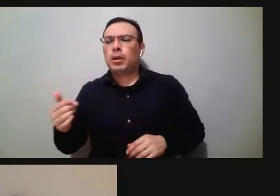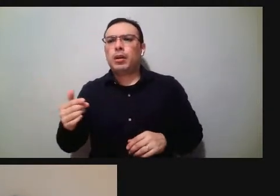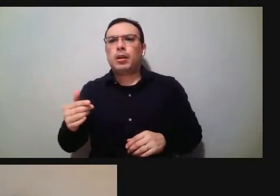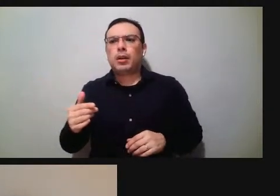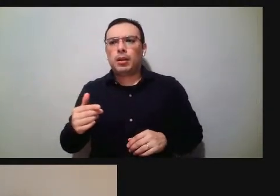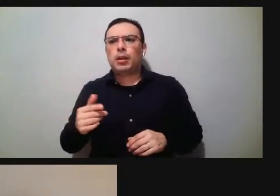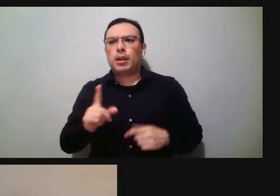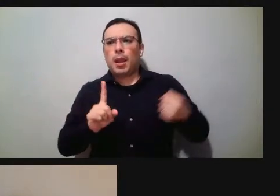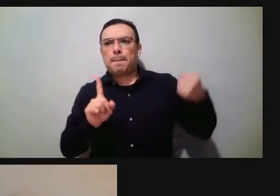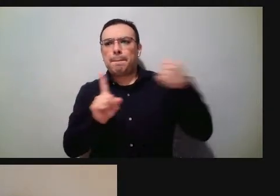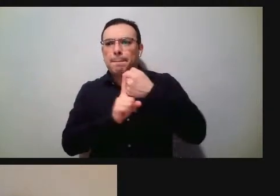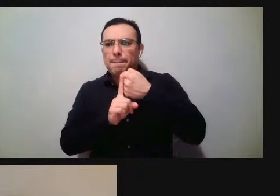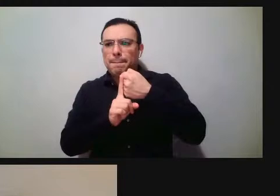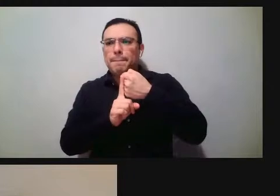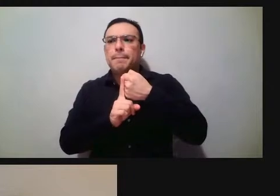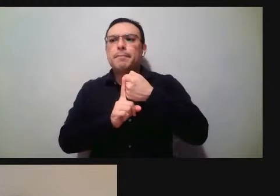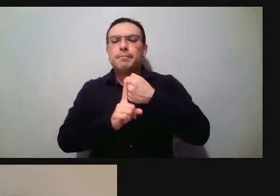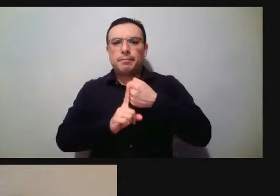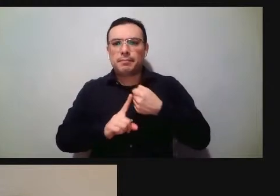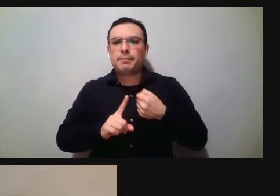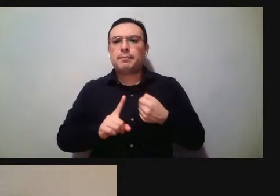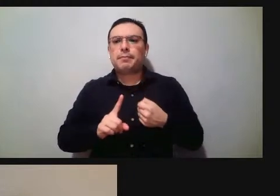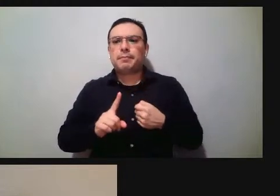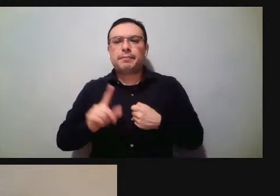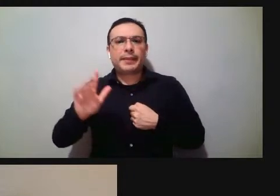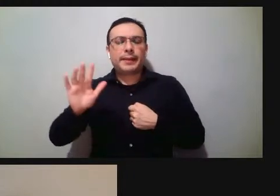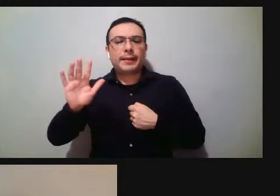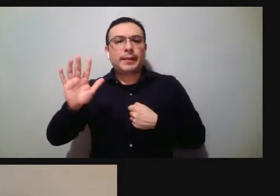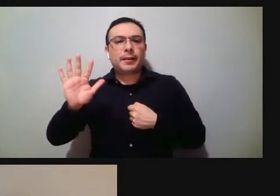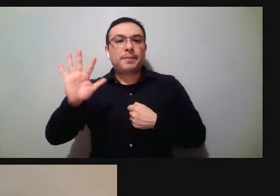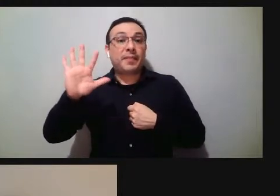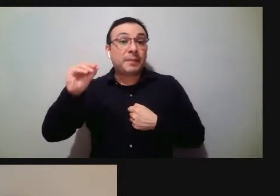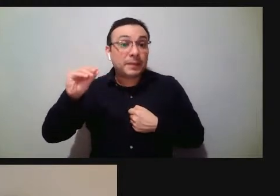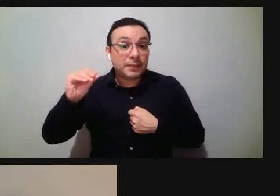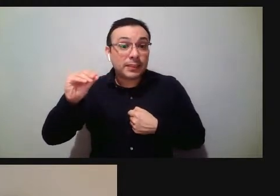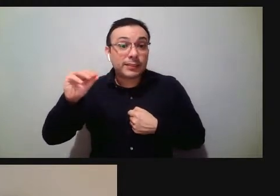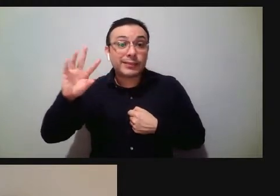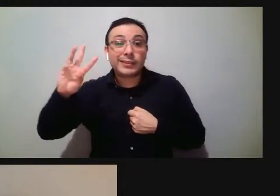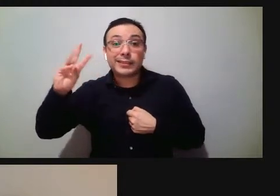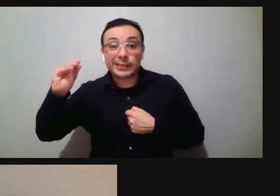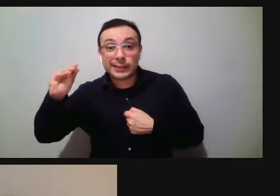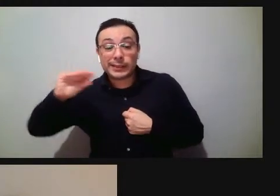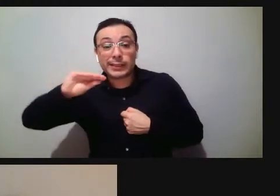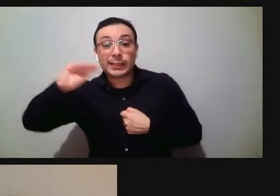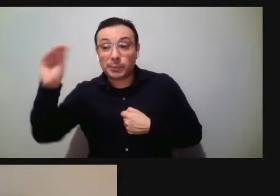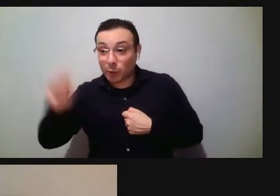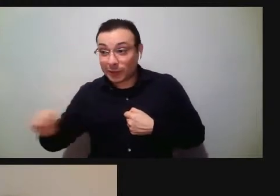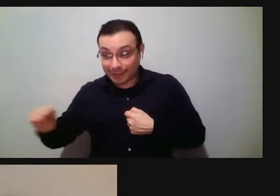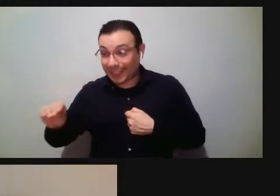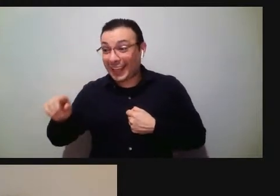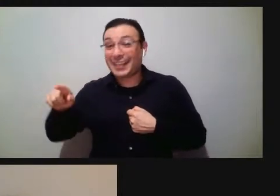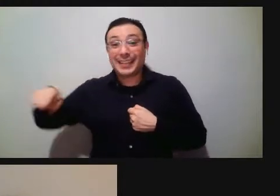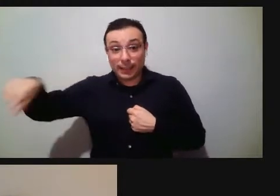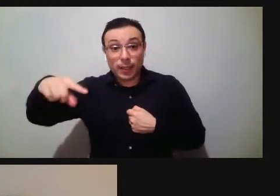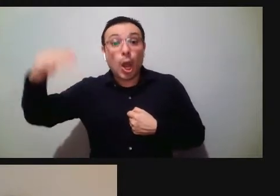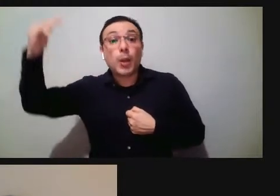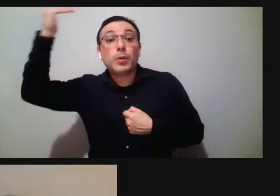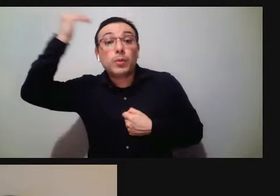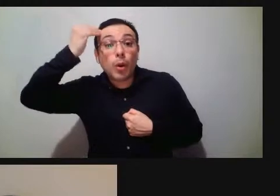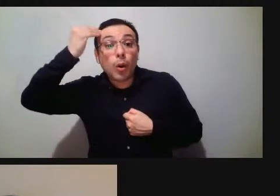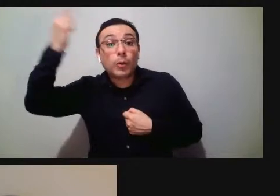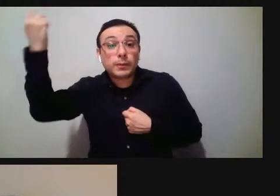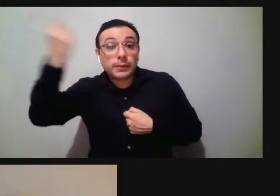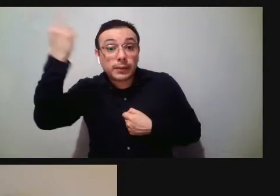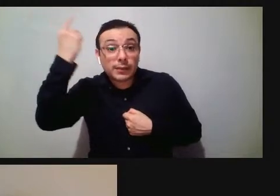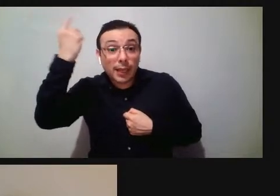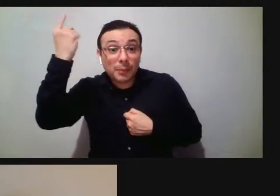of the studies are suggesting that, 50 to 60% of people in Black and brown communities know someone personally who has died